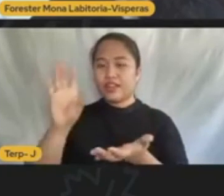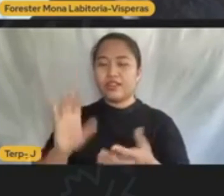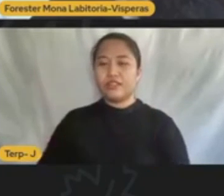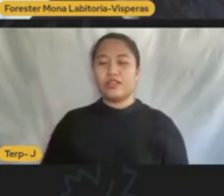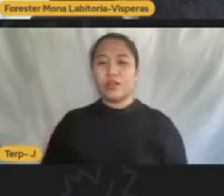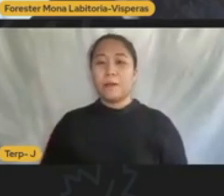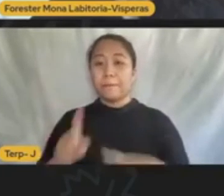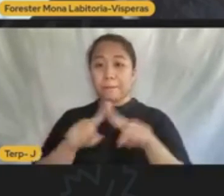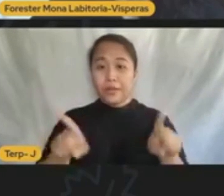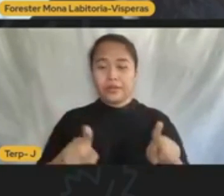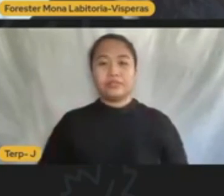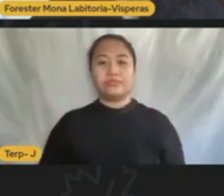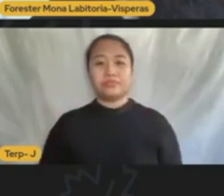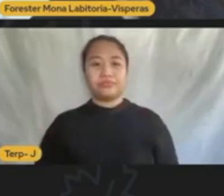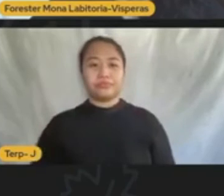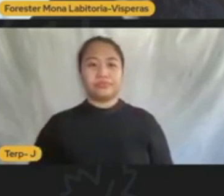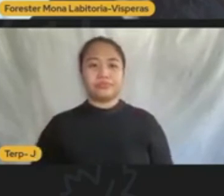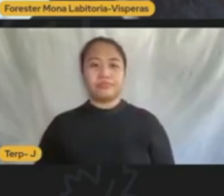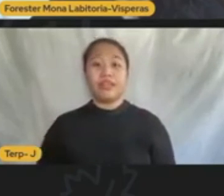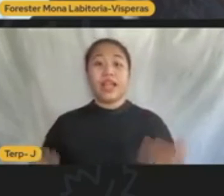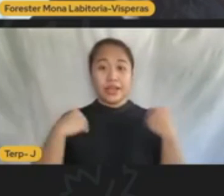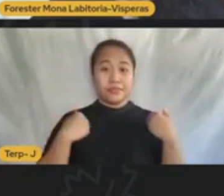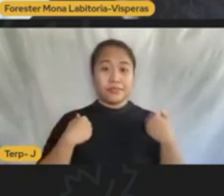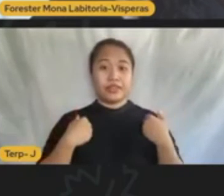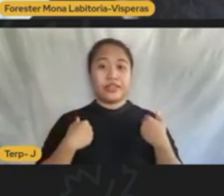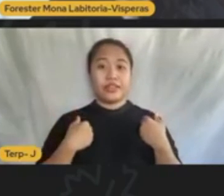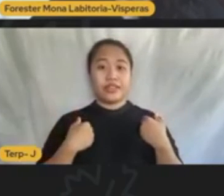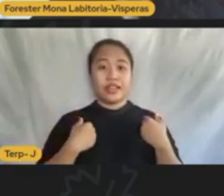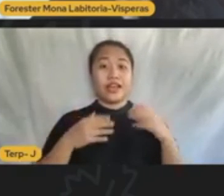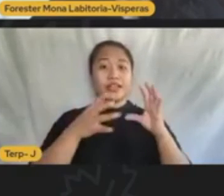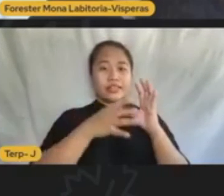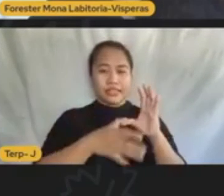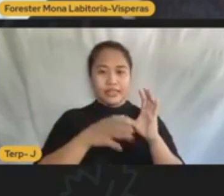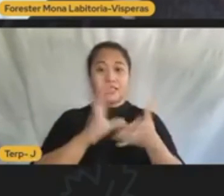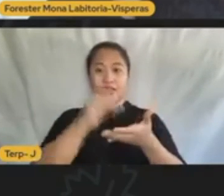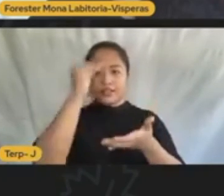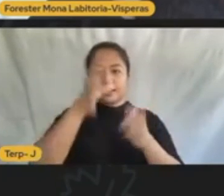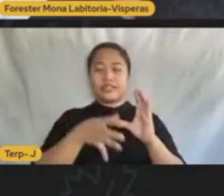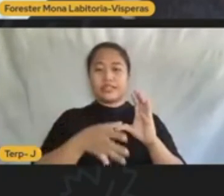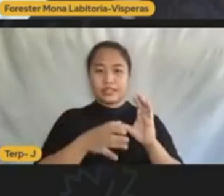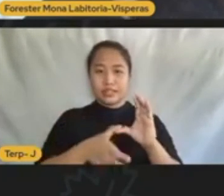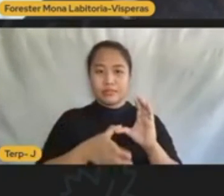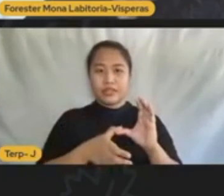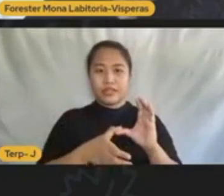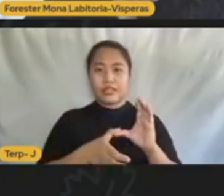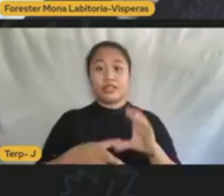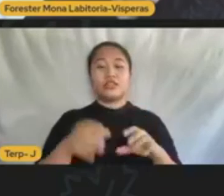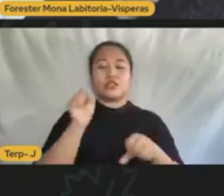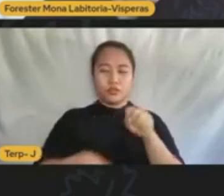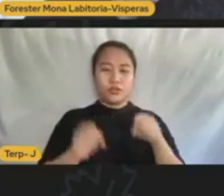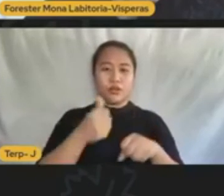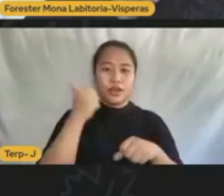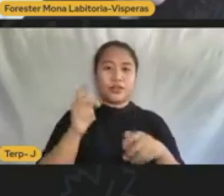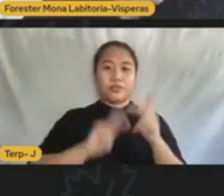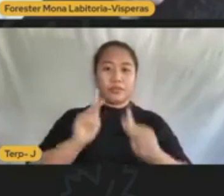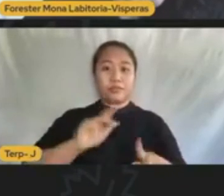there are some who may have a learning disability. The difference between both, so that everybody will know, is that when you have a child